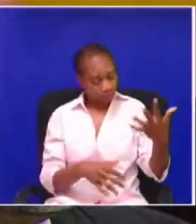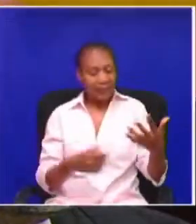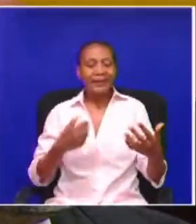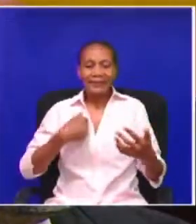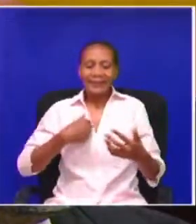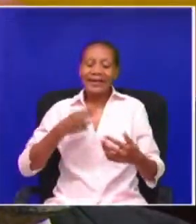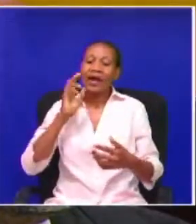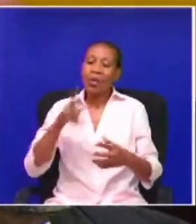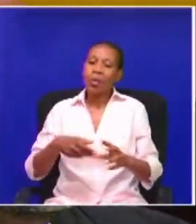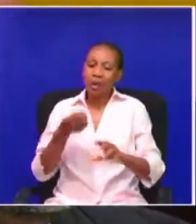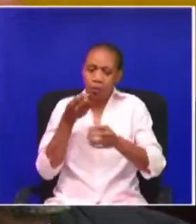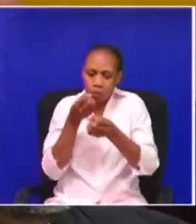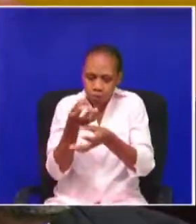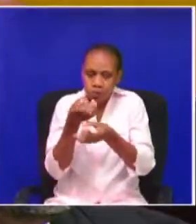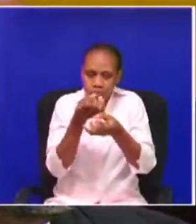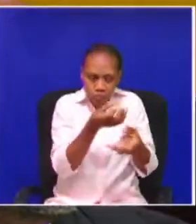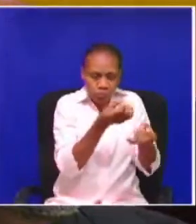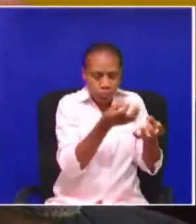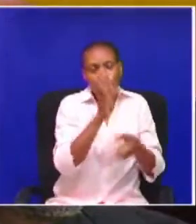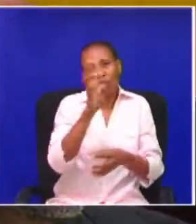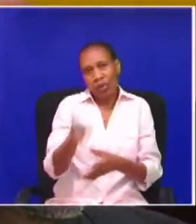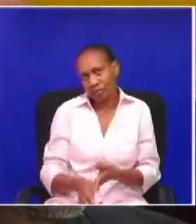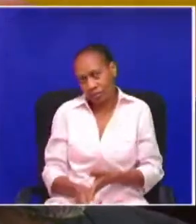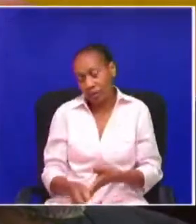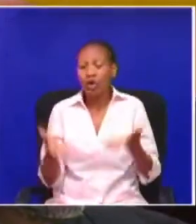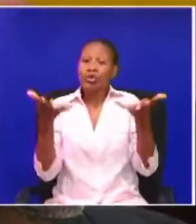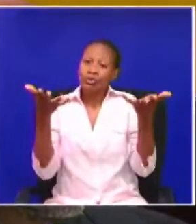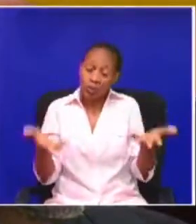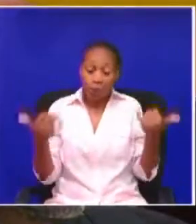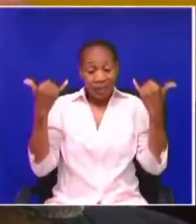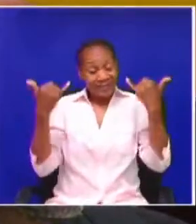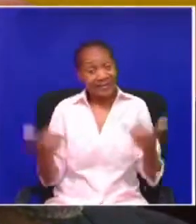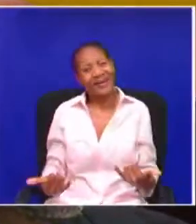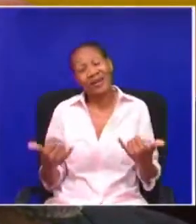accordingly advise. So for now,